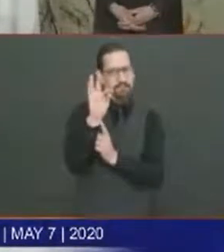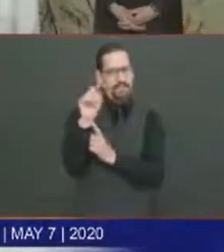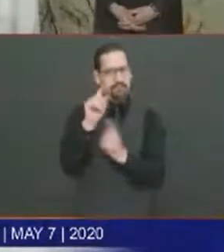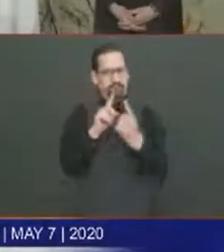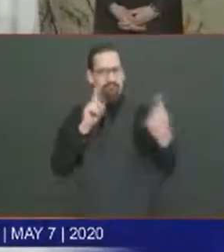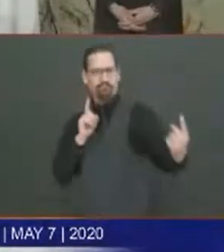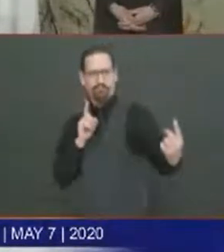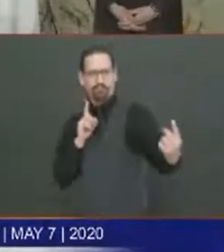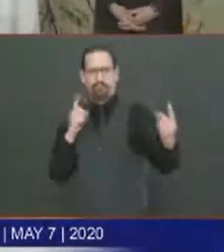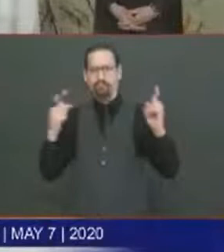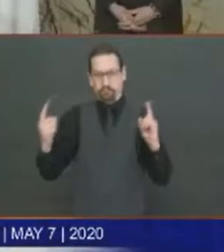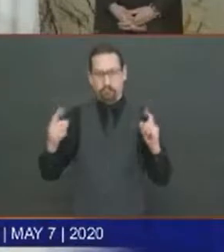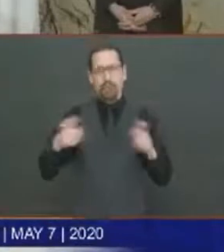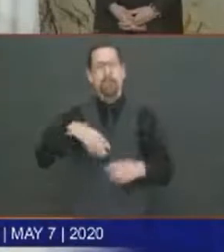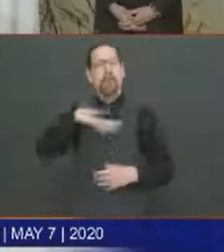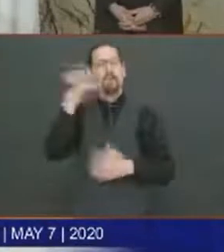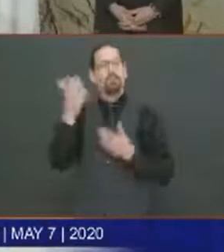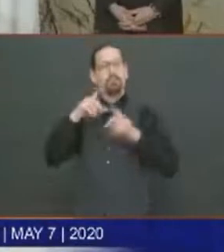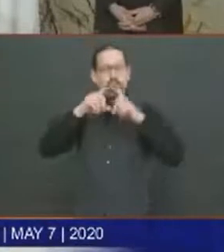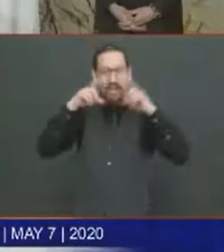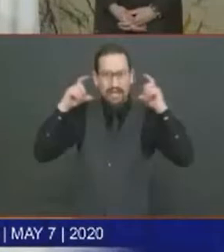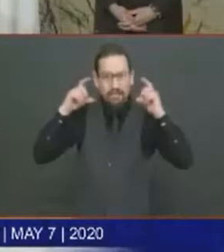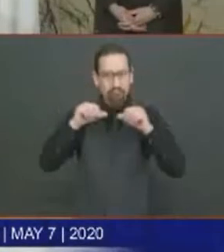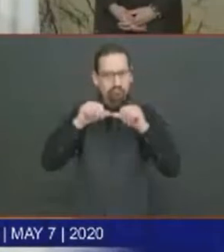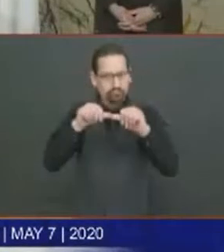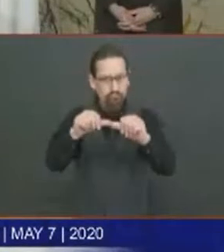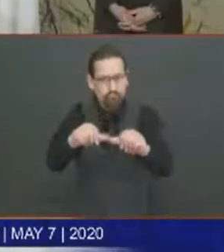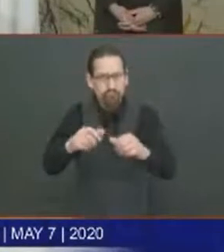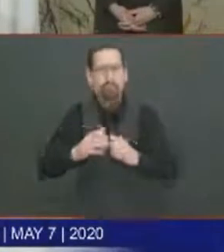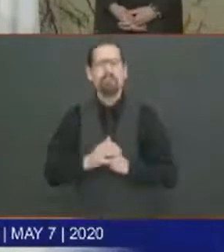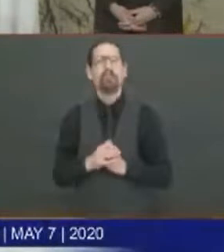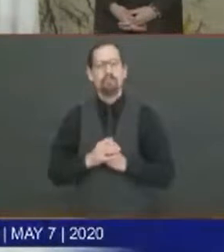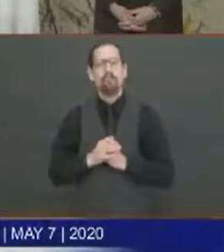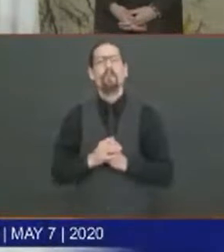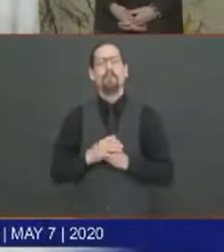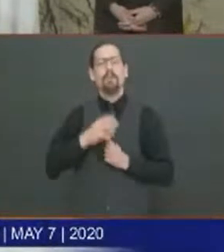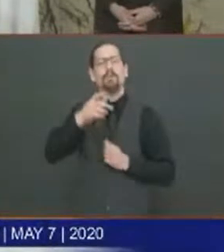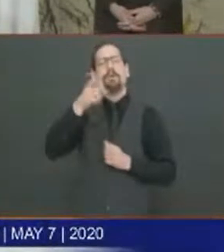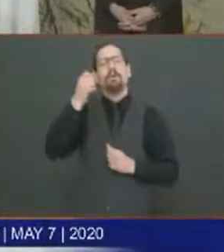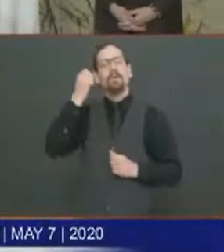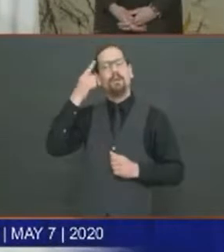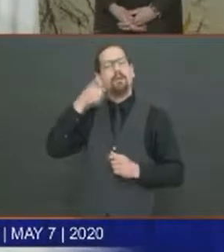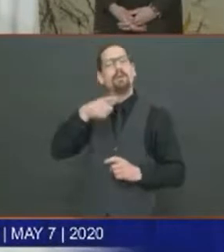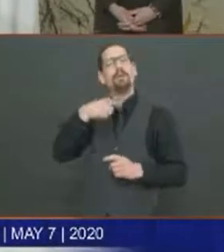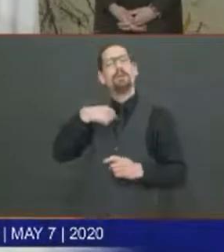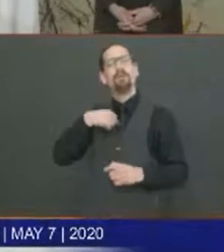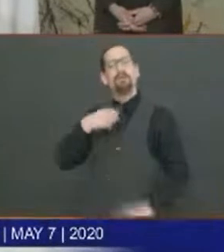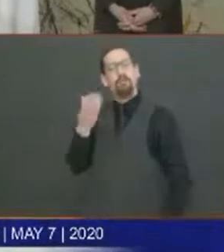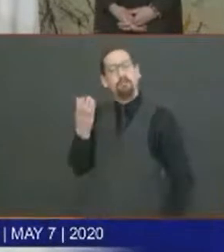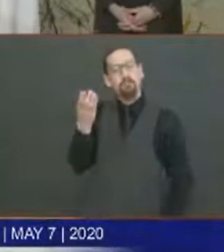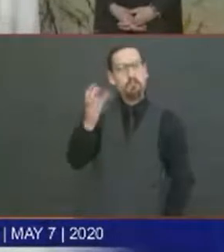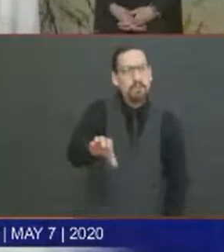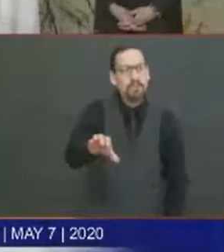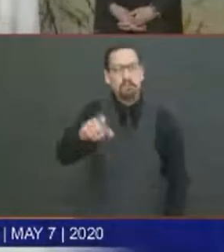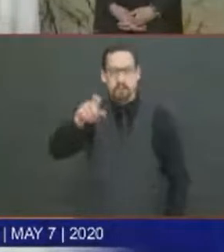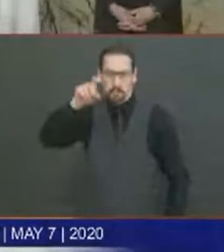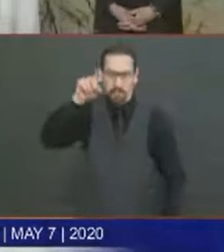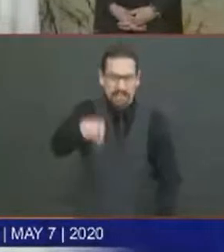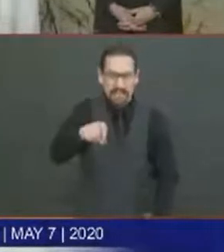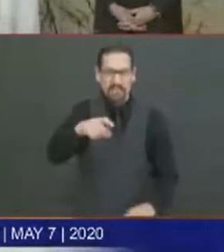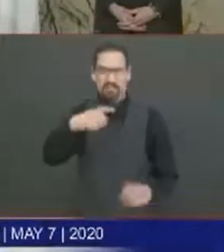we're not going to be able to enforce every bit of everyone's human behavior in the weeks and months to